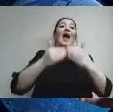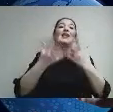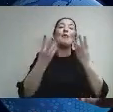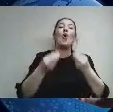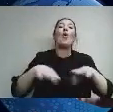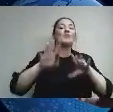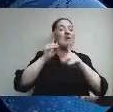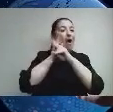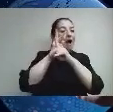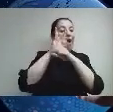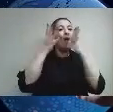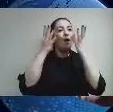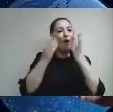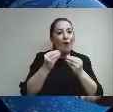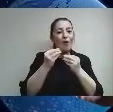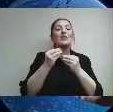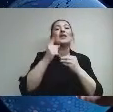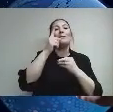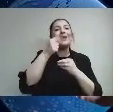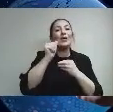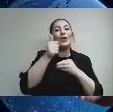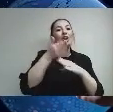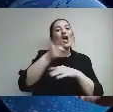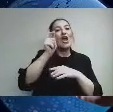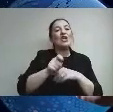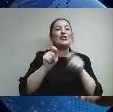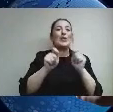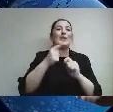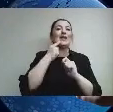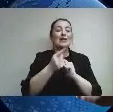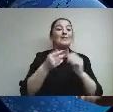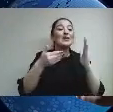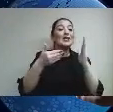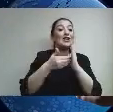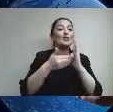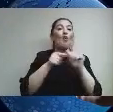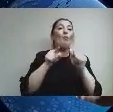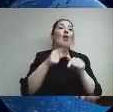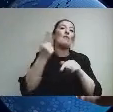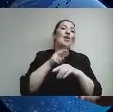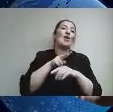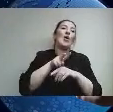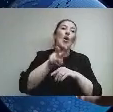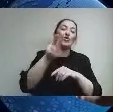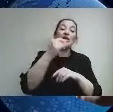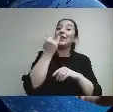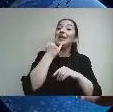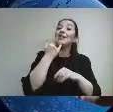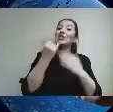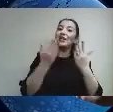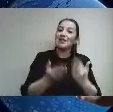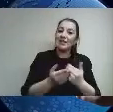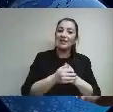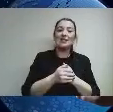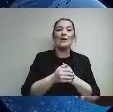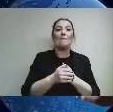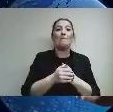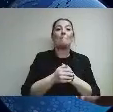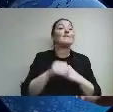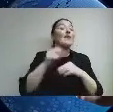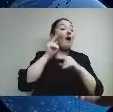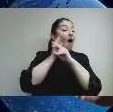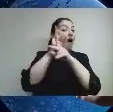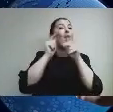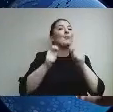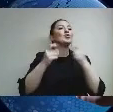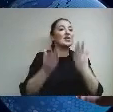Enterprise is such a journey. Entrepreneurship is such a journey. You're not going to delay your dreams.